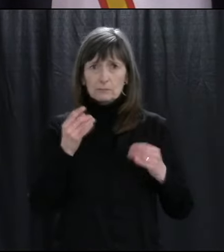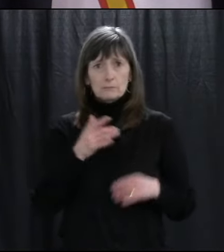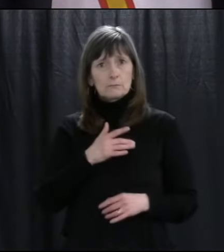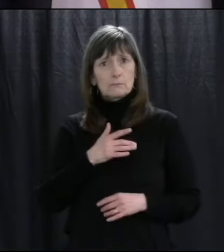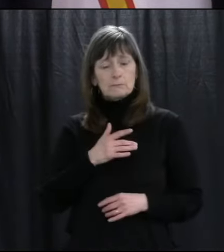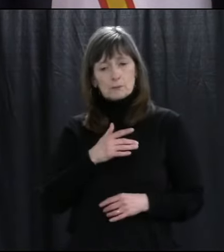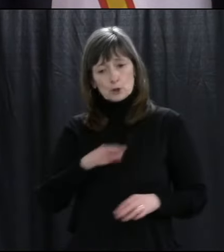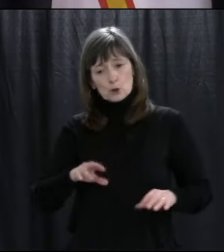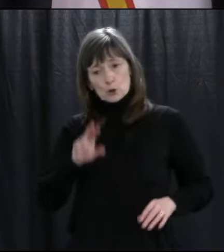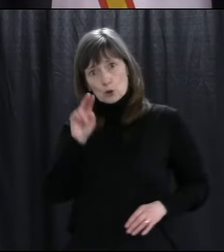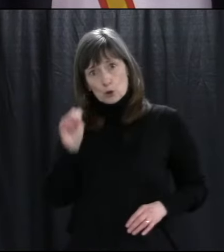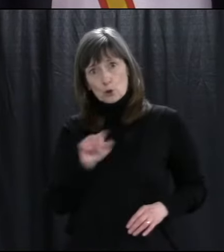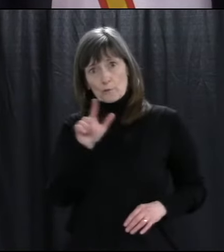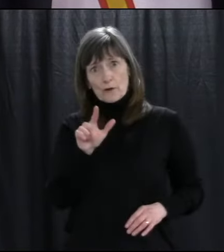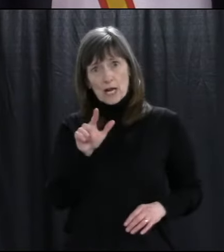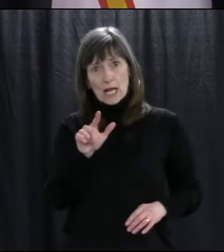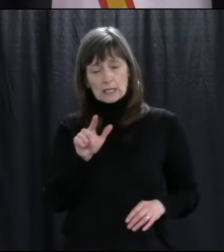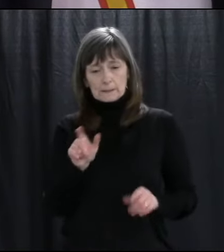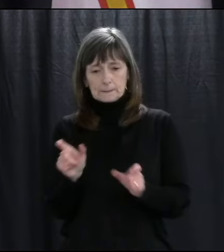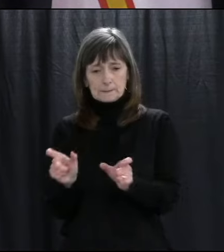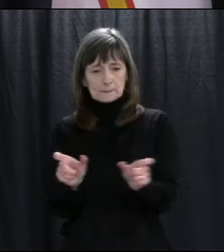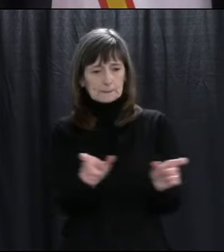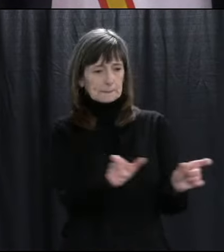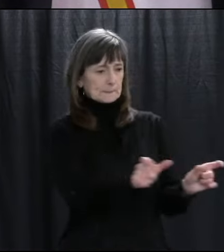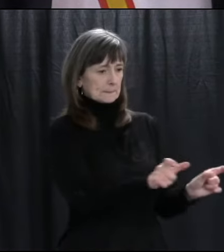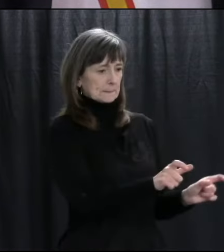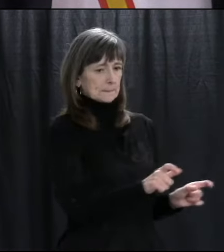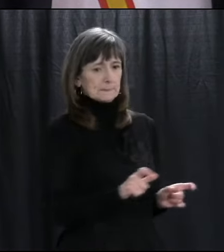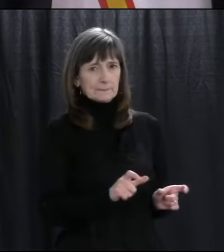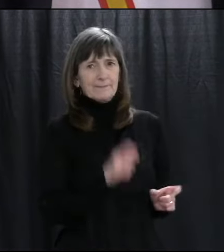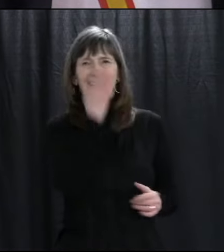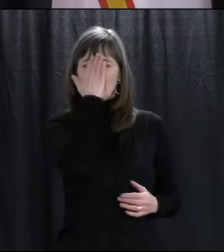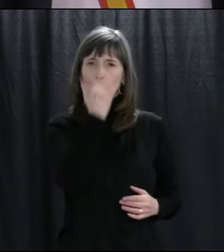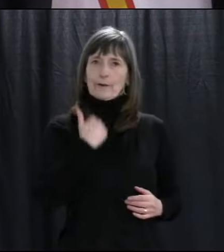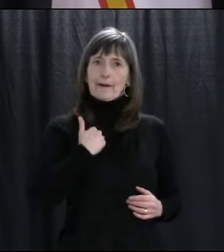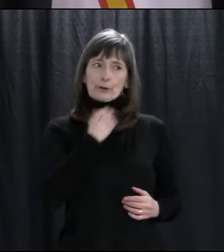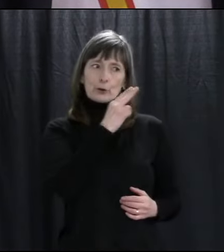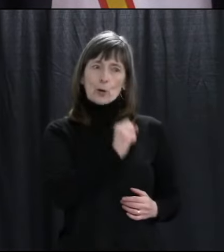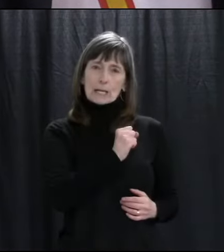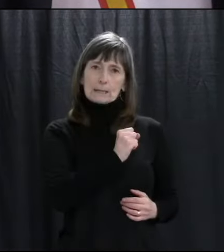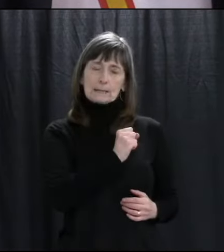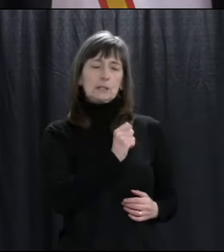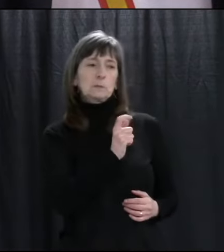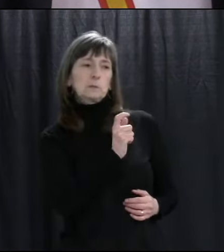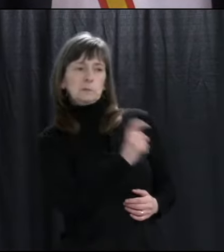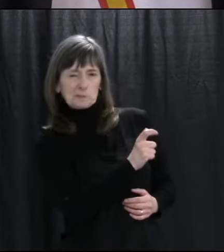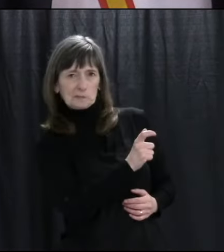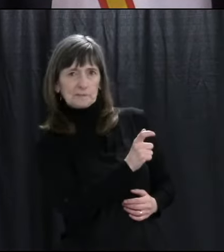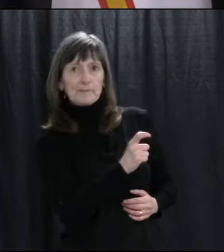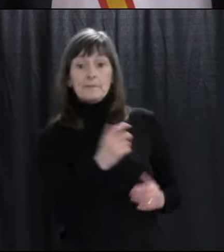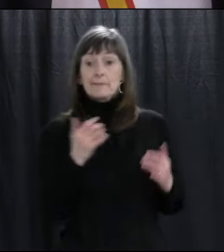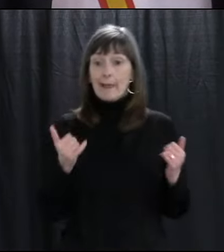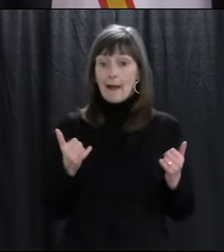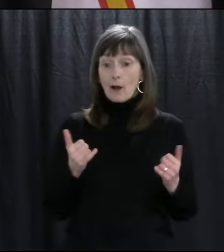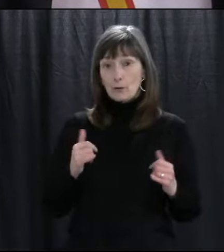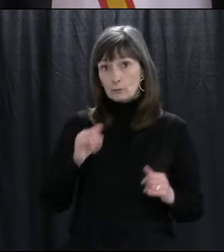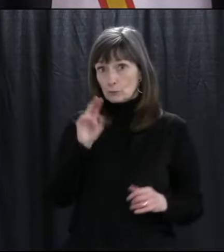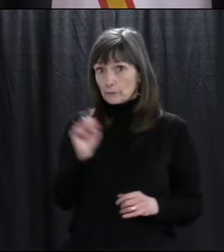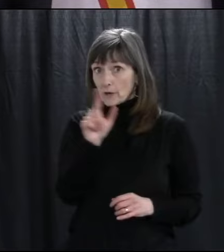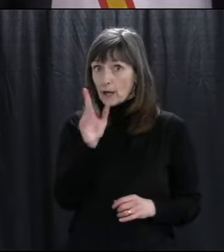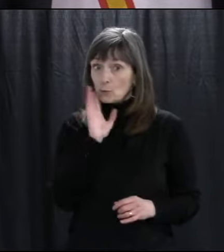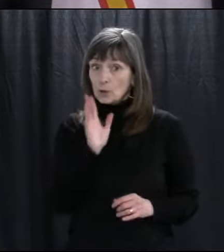online, mainly today about that, now that we're looking to close the Canadian-U.S. border. To the best of my knowledge,